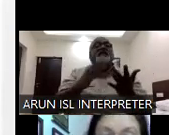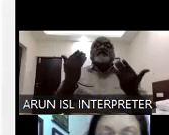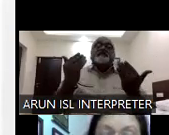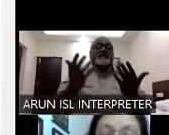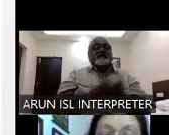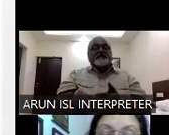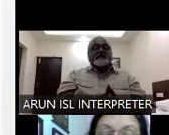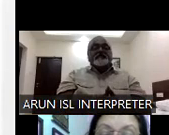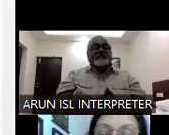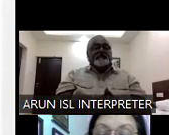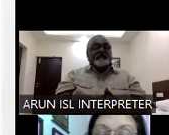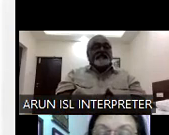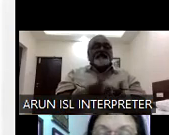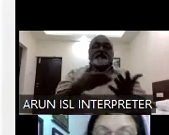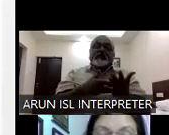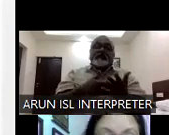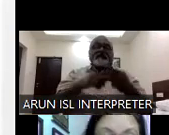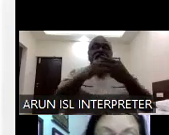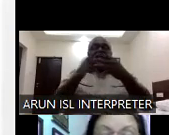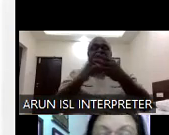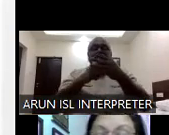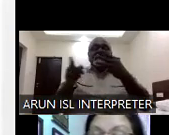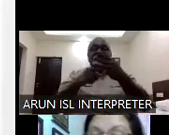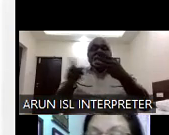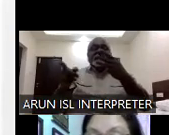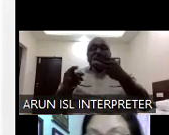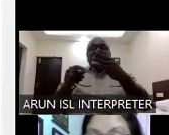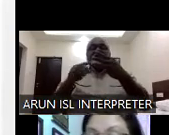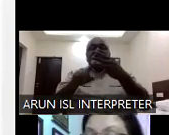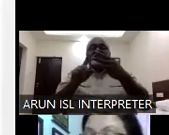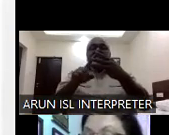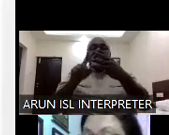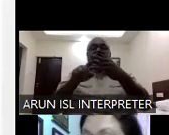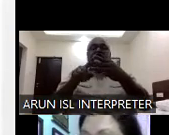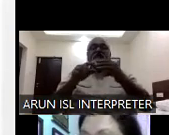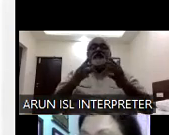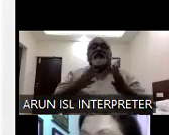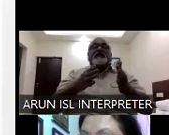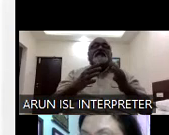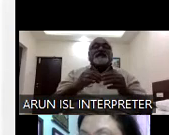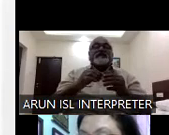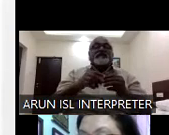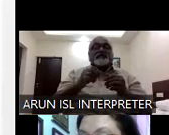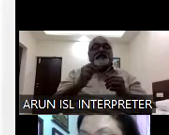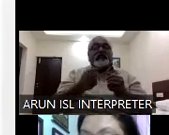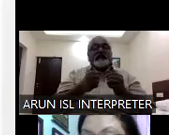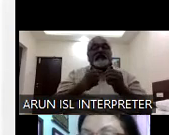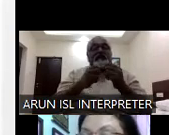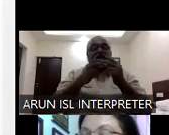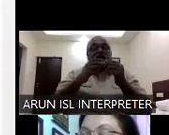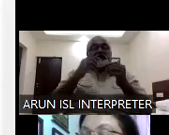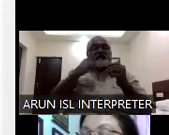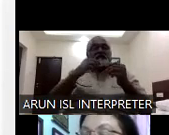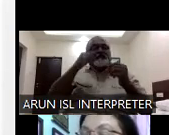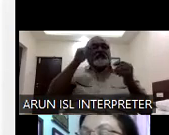so this is what is the three-tier system which I wanted to highlight, and I'm sure you must. Are you aware about all of these,